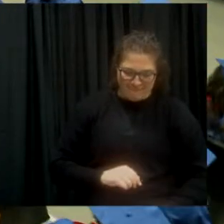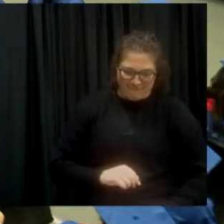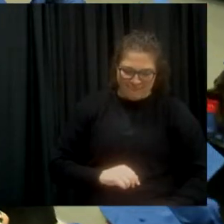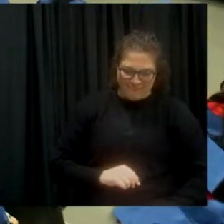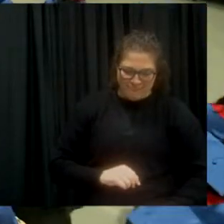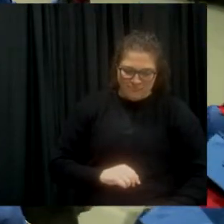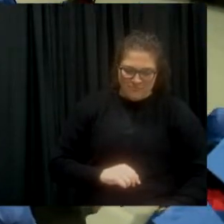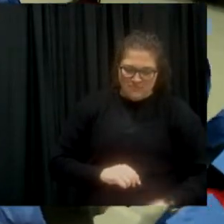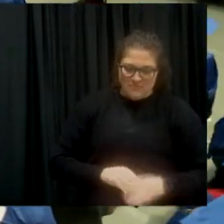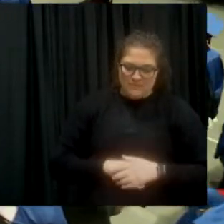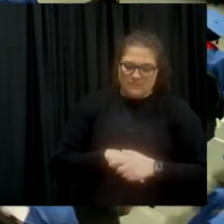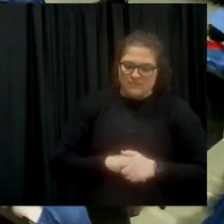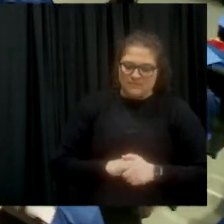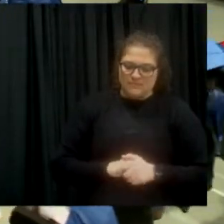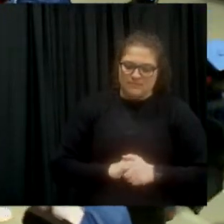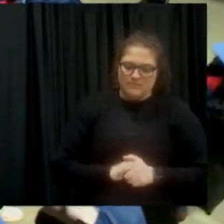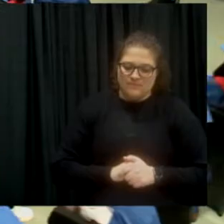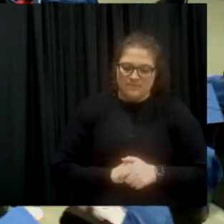2023.